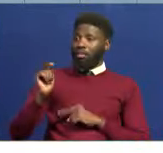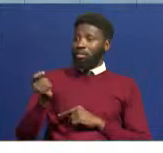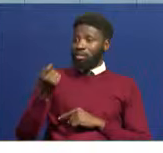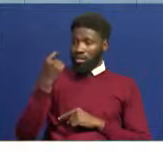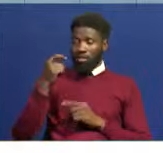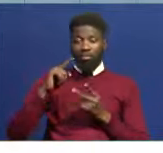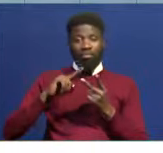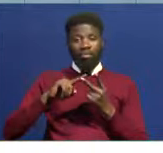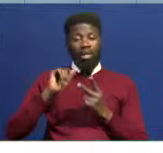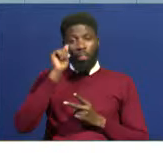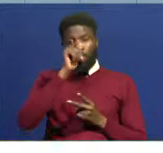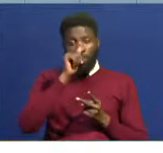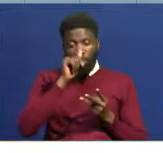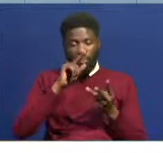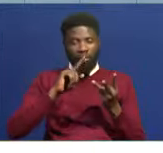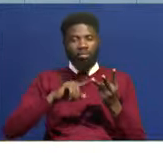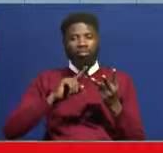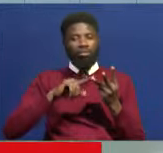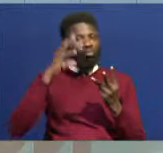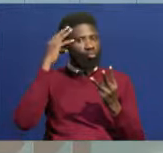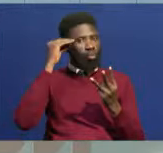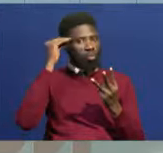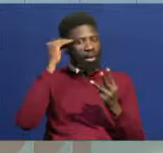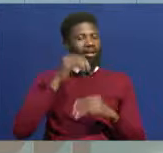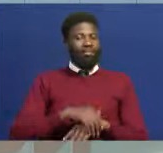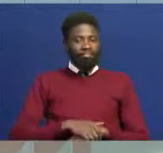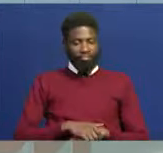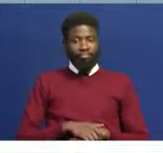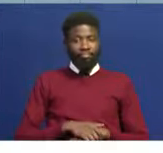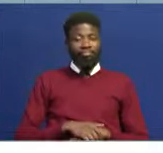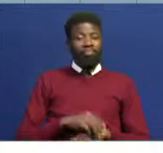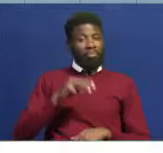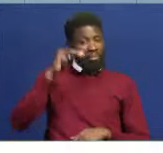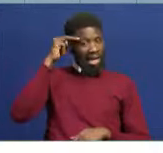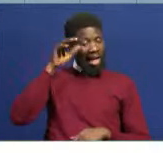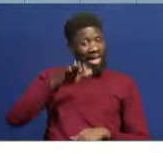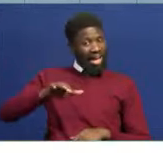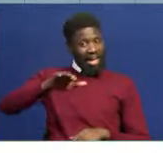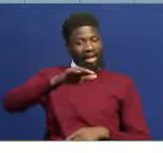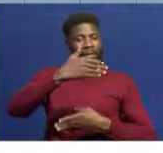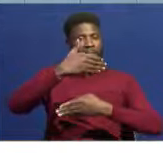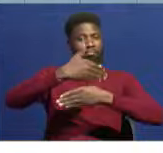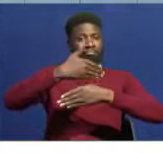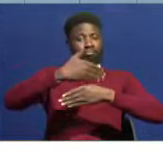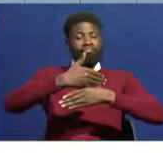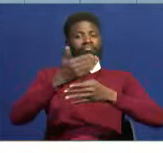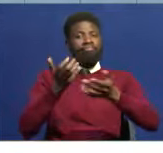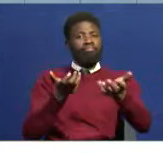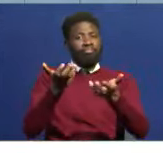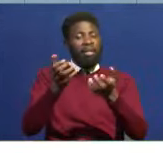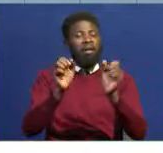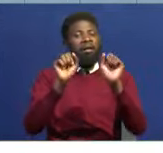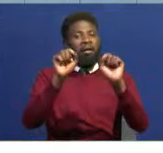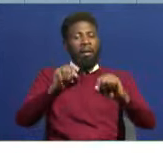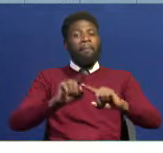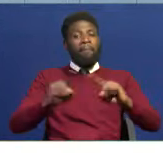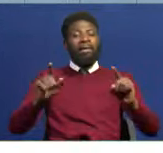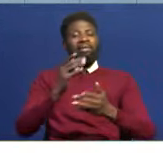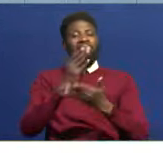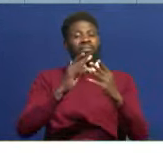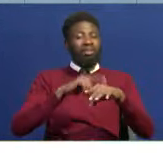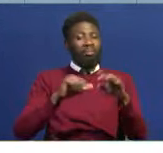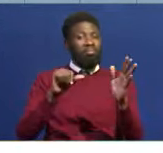meet. Despite being a key source of cross-border trade, sometimes cases of insecurity are reported,